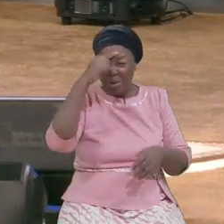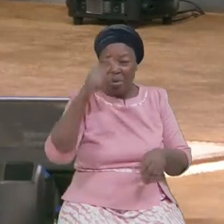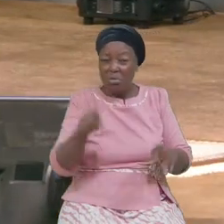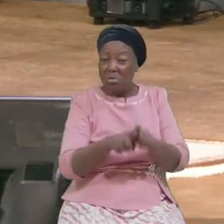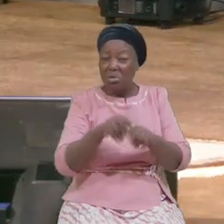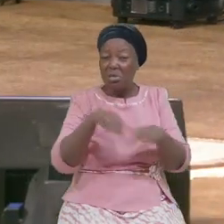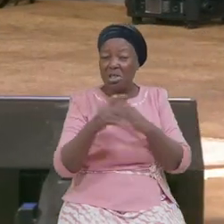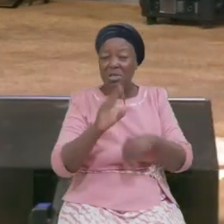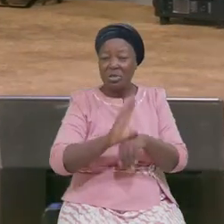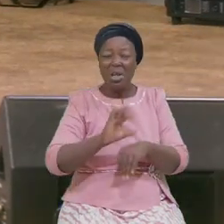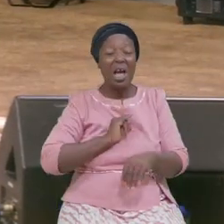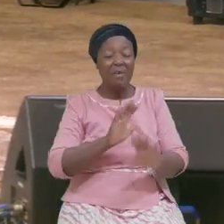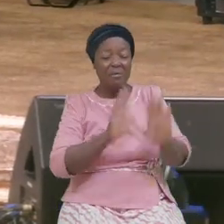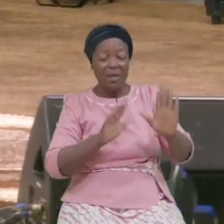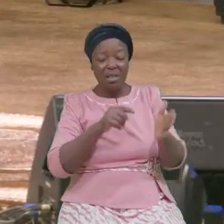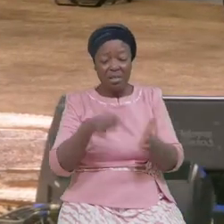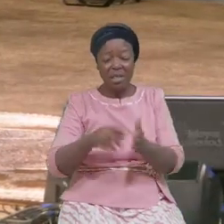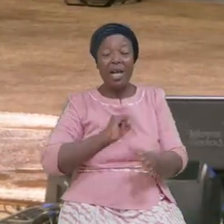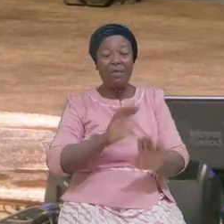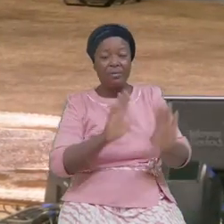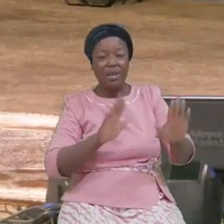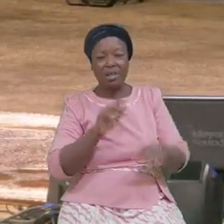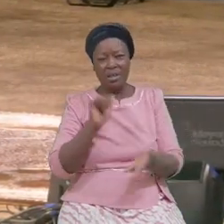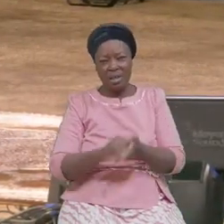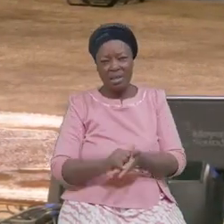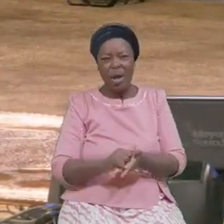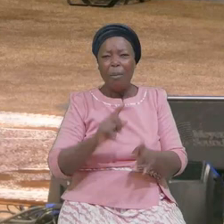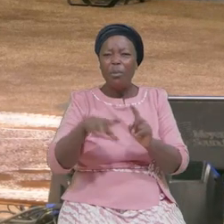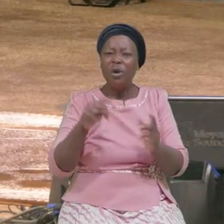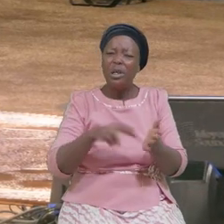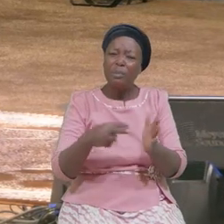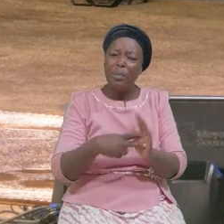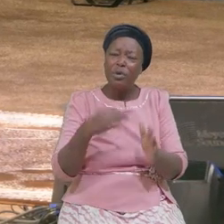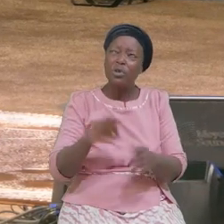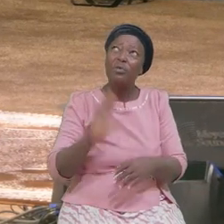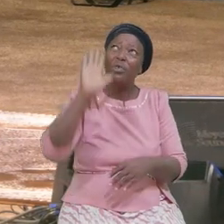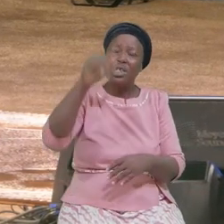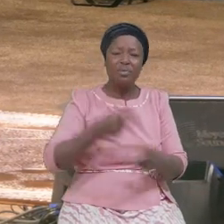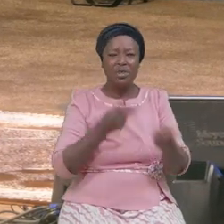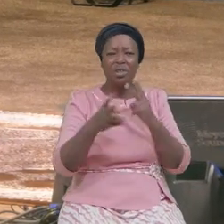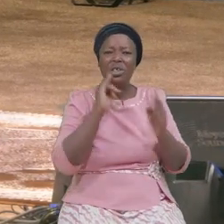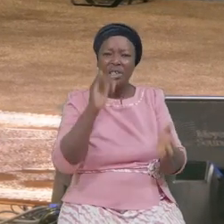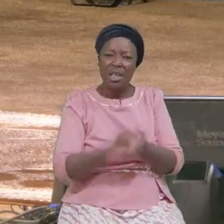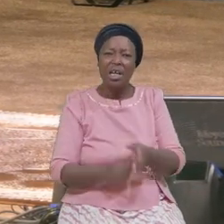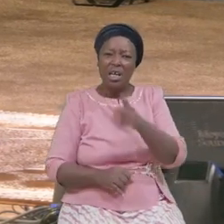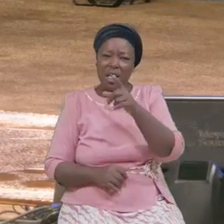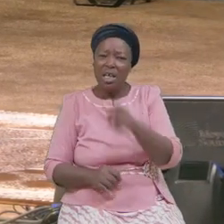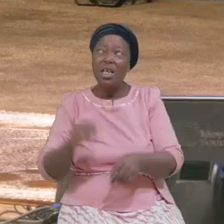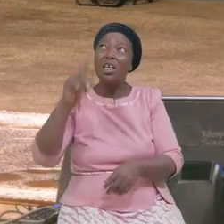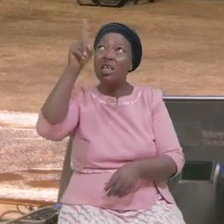fear this, I fear that. But the purpose of the visitation is that he